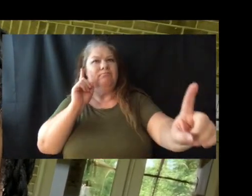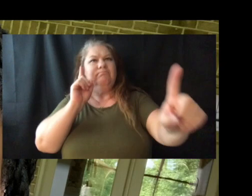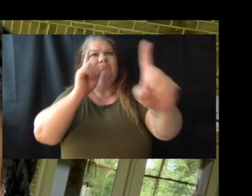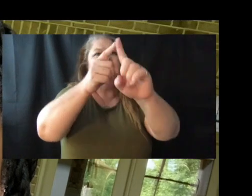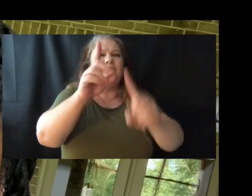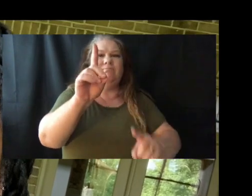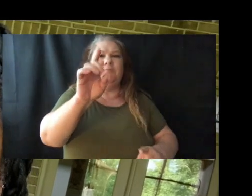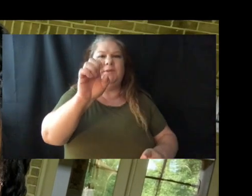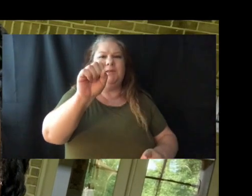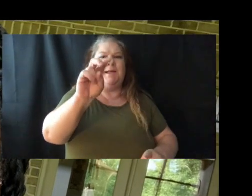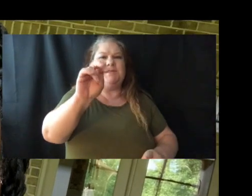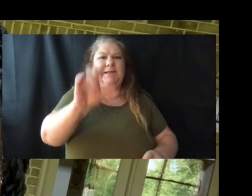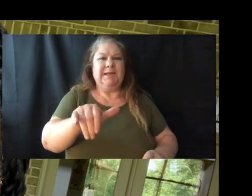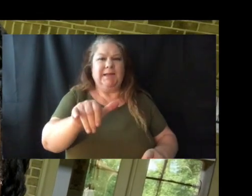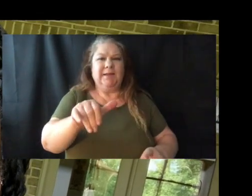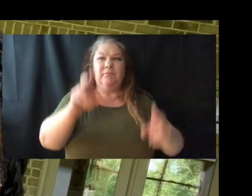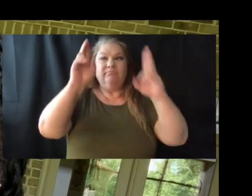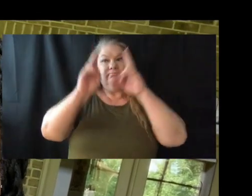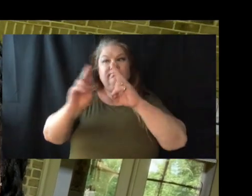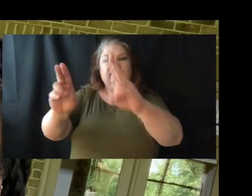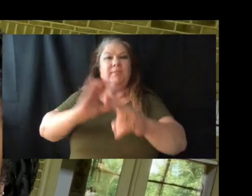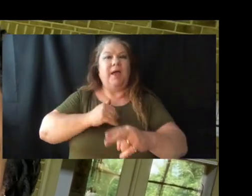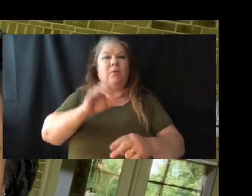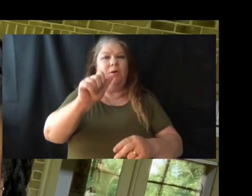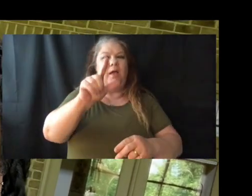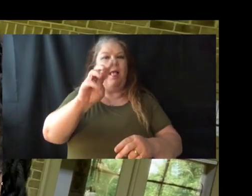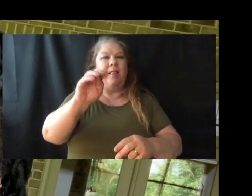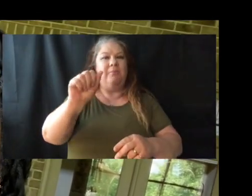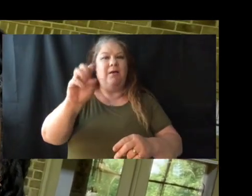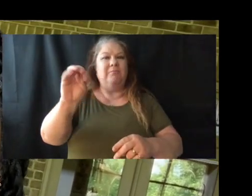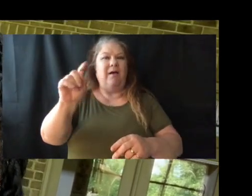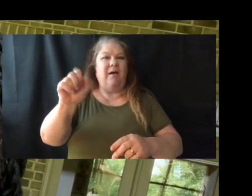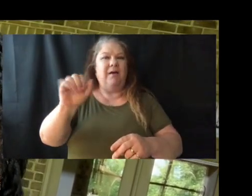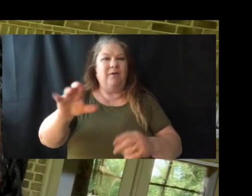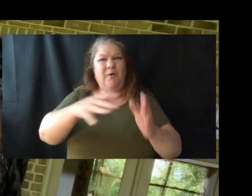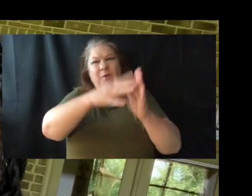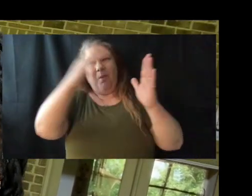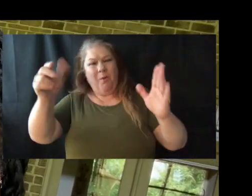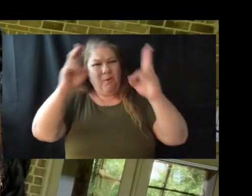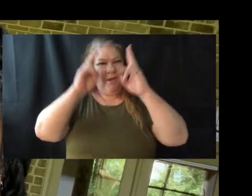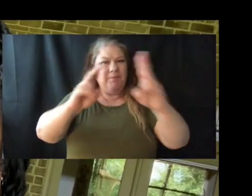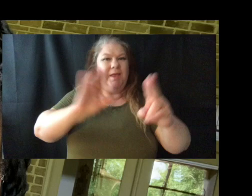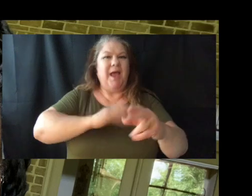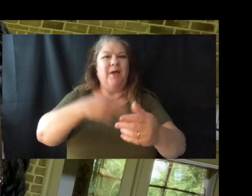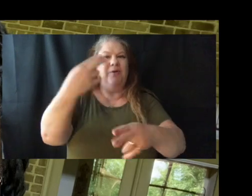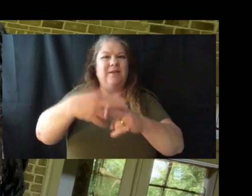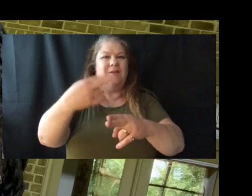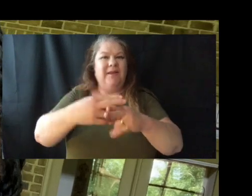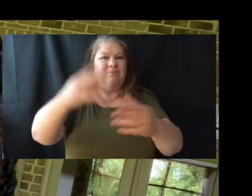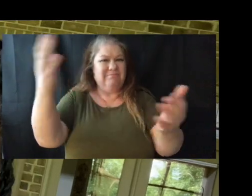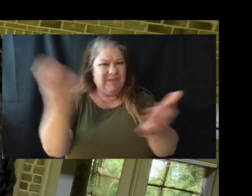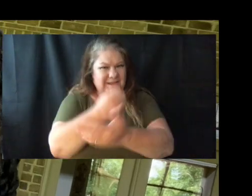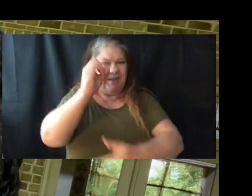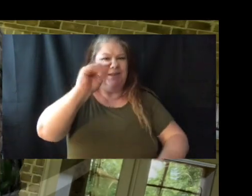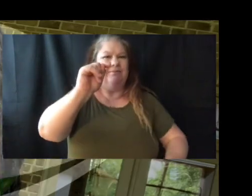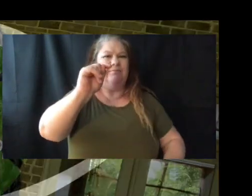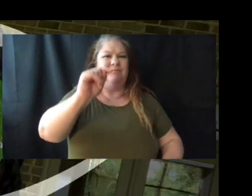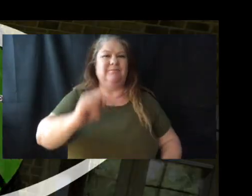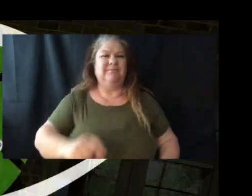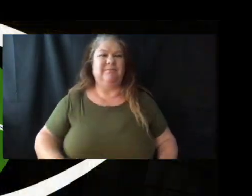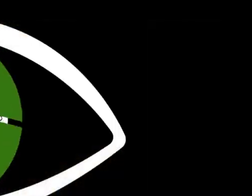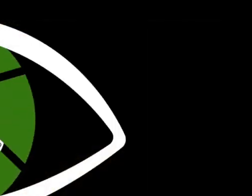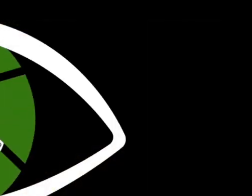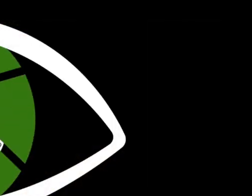this is destiny. Hail to our alma mater, our glory be our name. Get it, y'all.